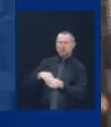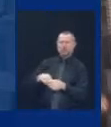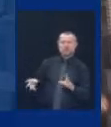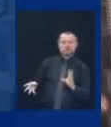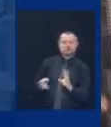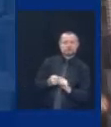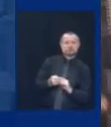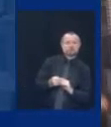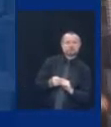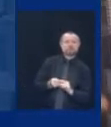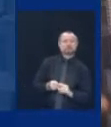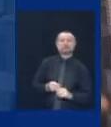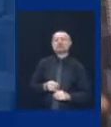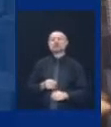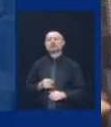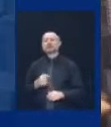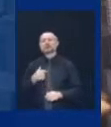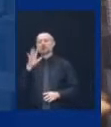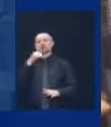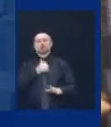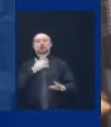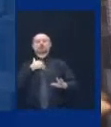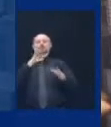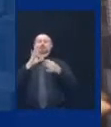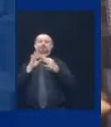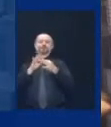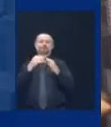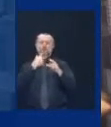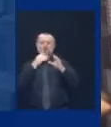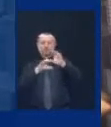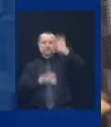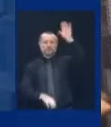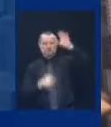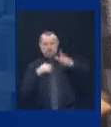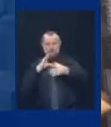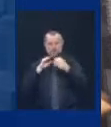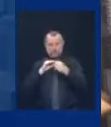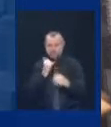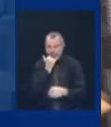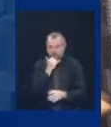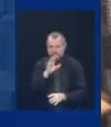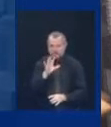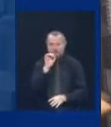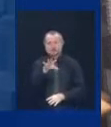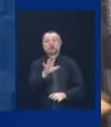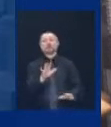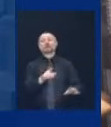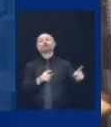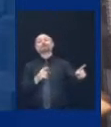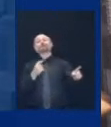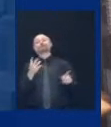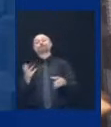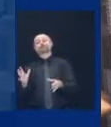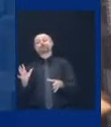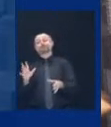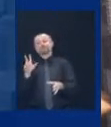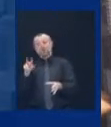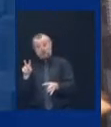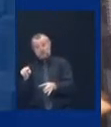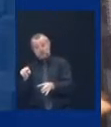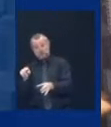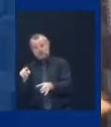zones I'm sorry Statewide without the microc Clusters 2.2 Statewide